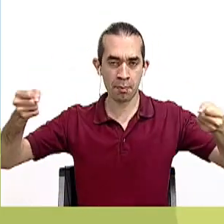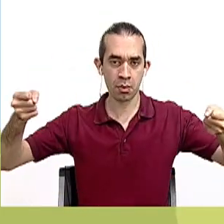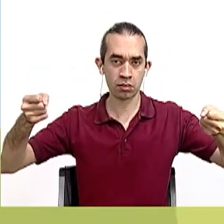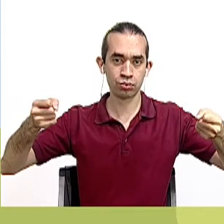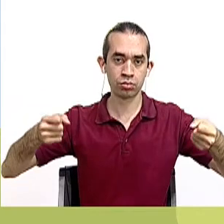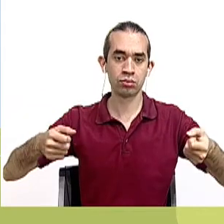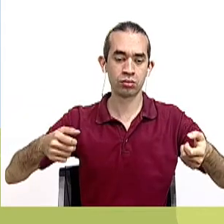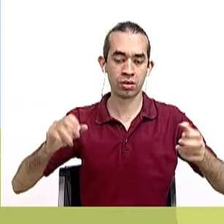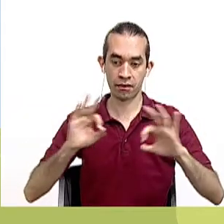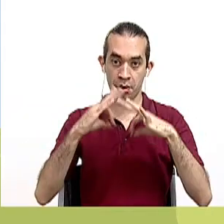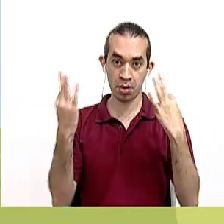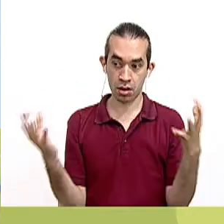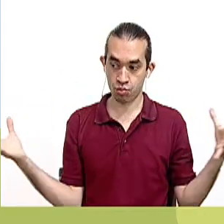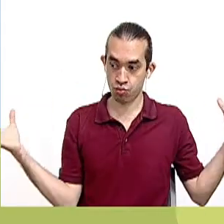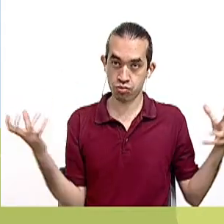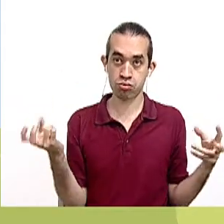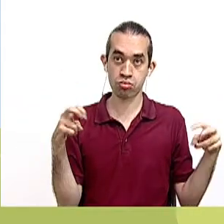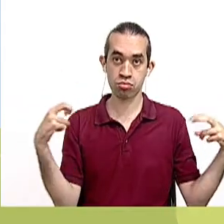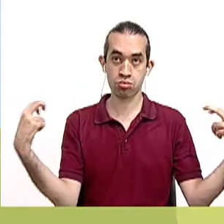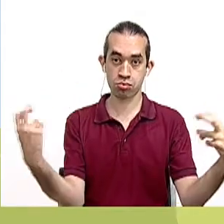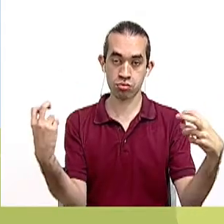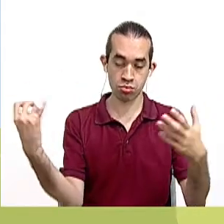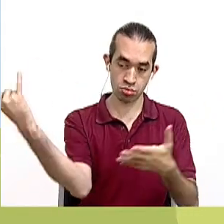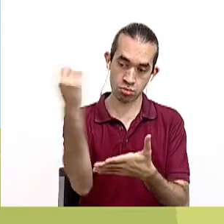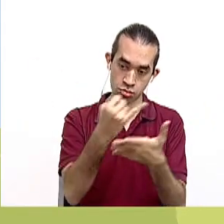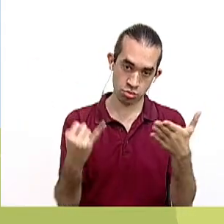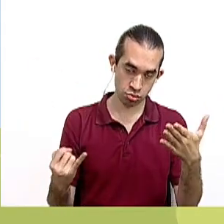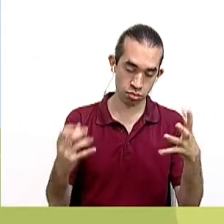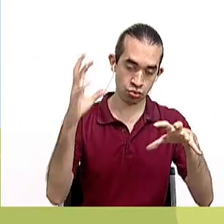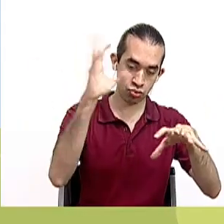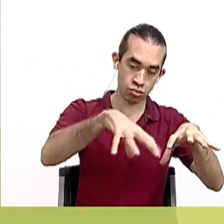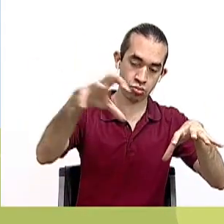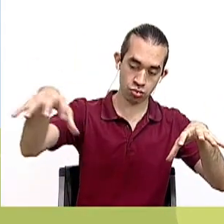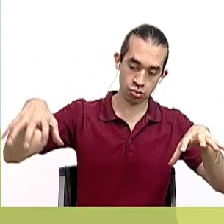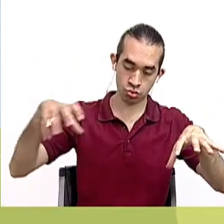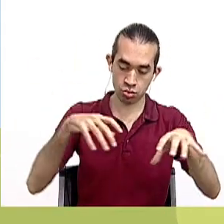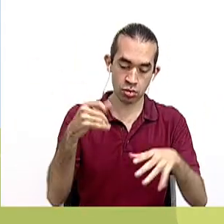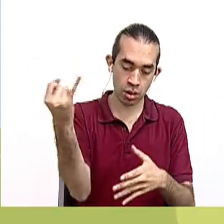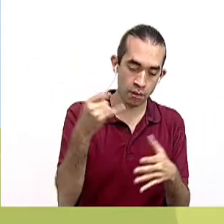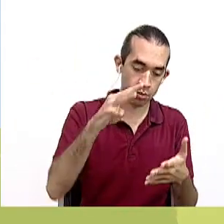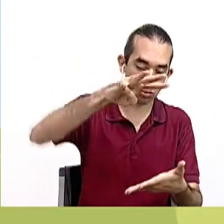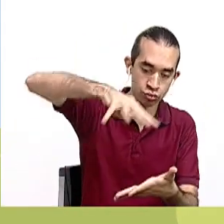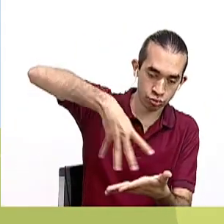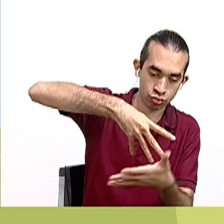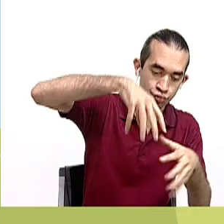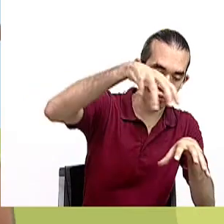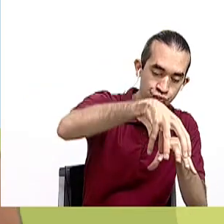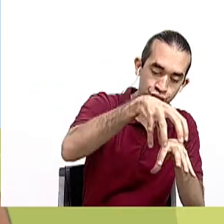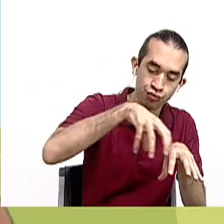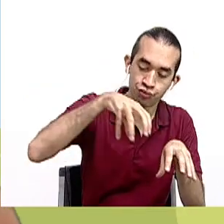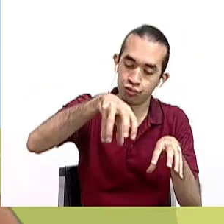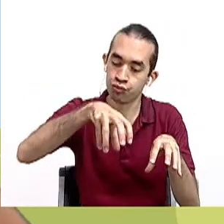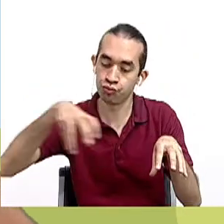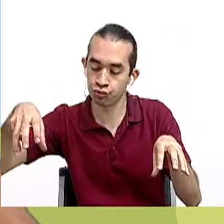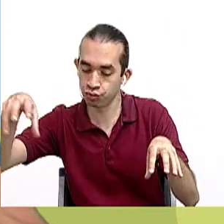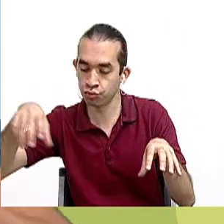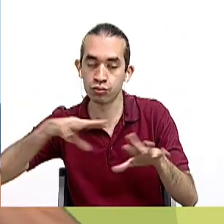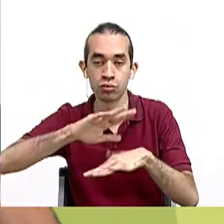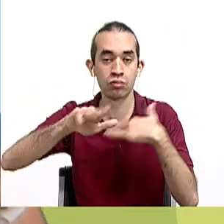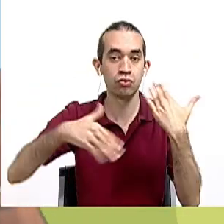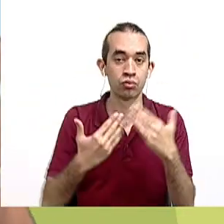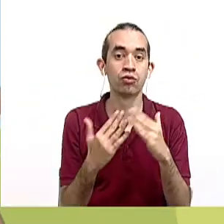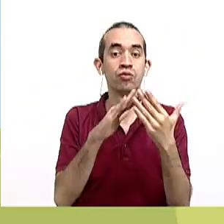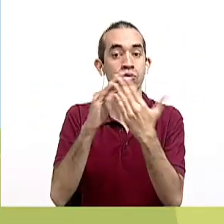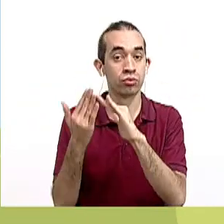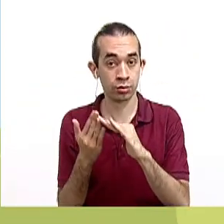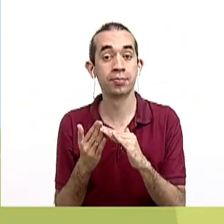the members of your family, where you have to draw your house, and you are going to draw all the places that you have